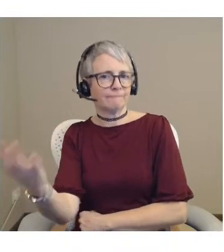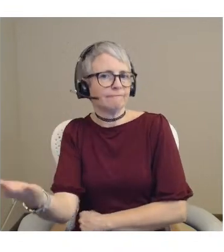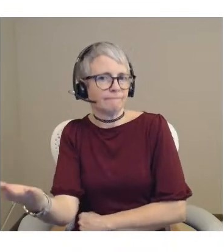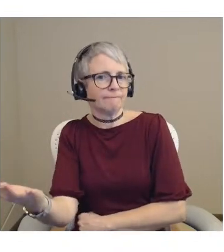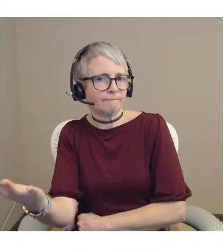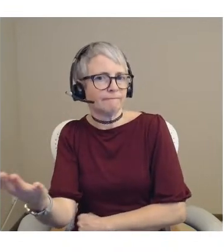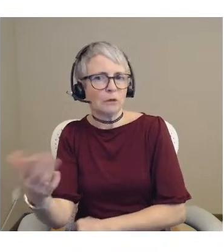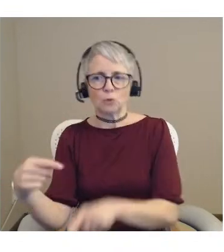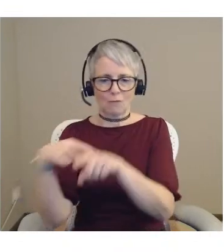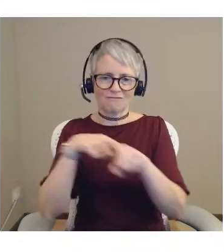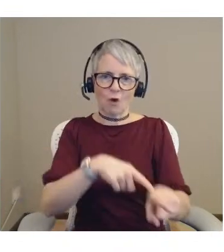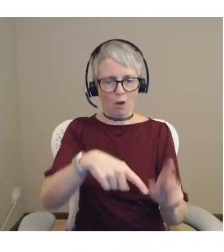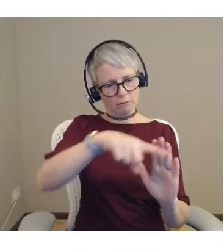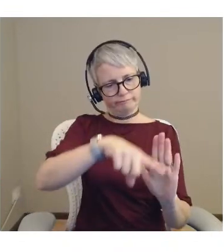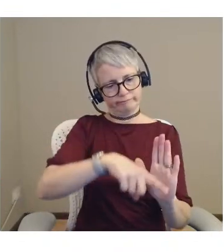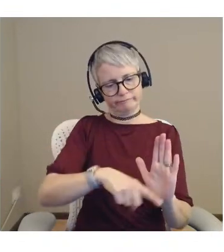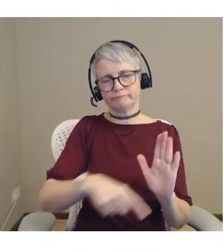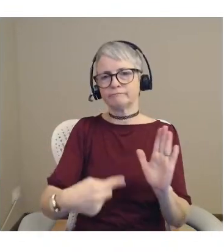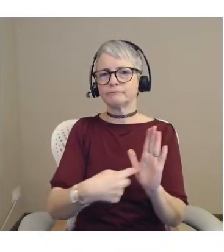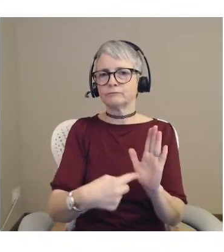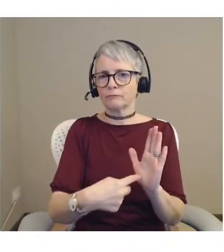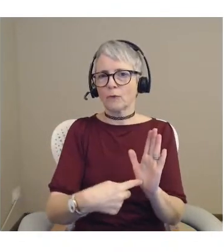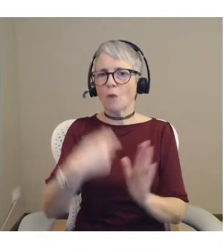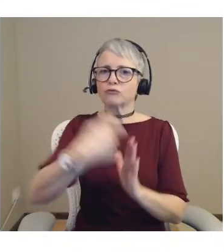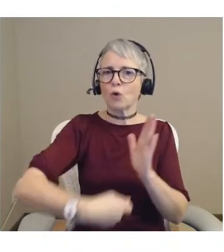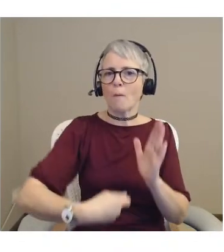of these procurement